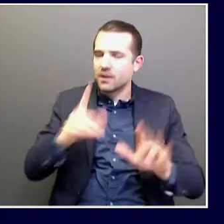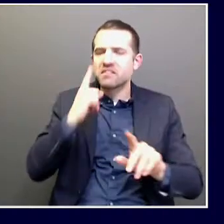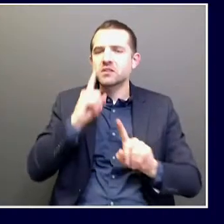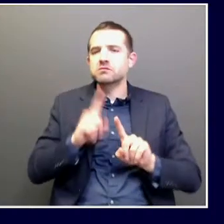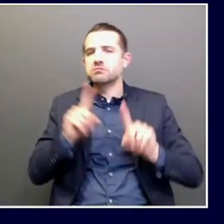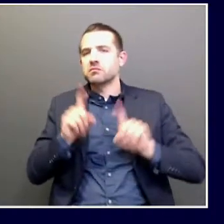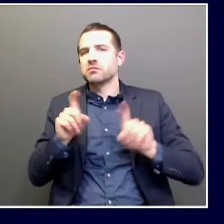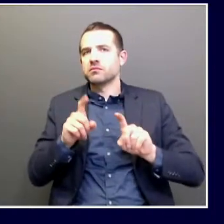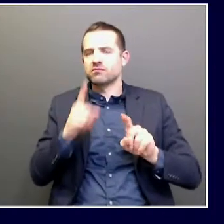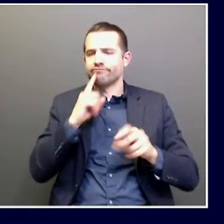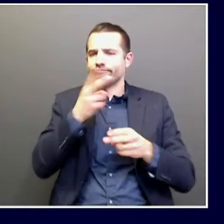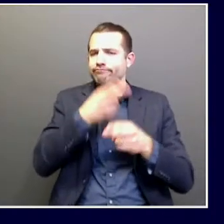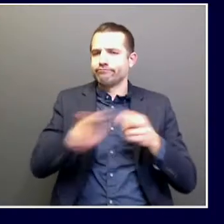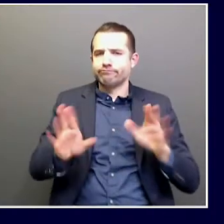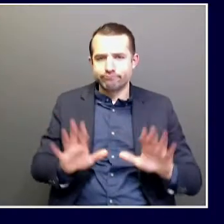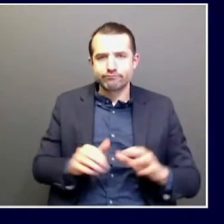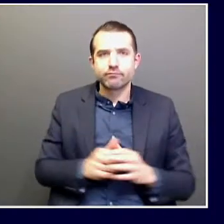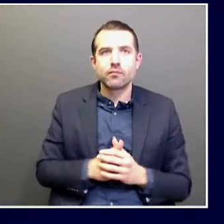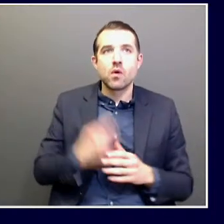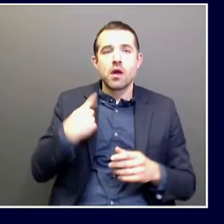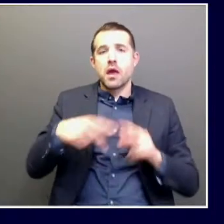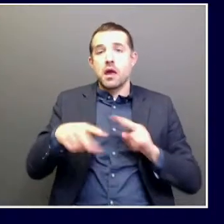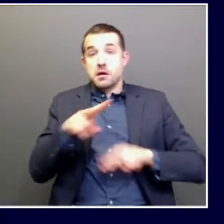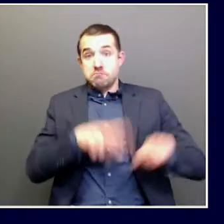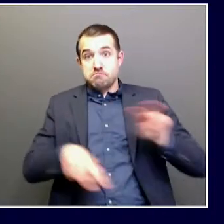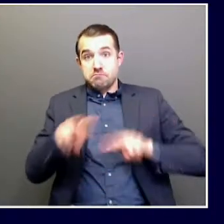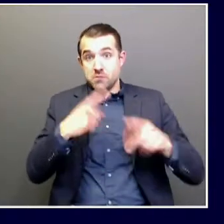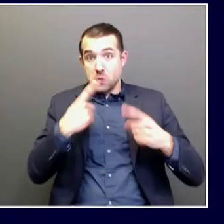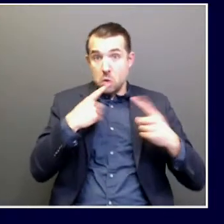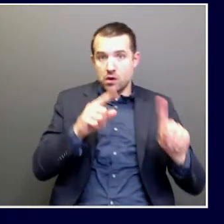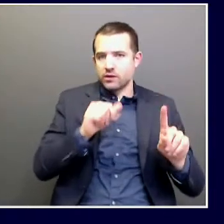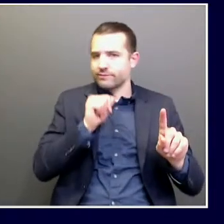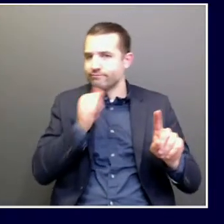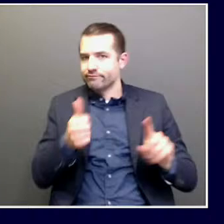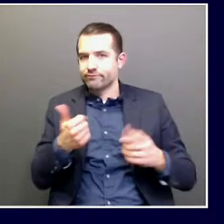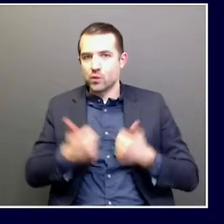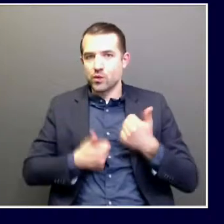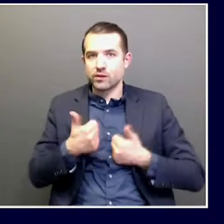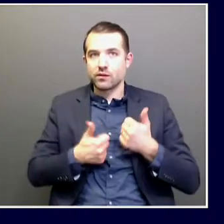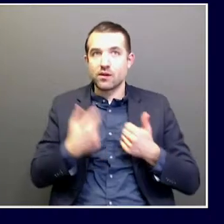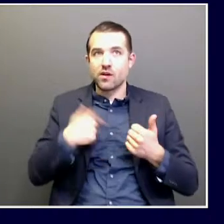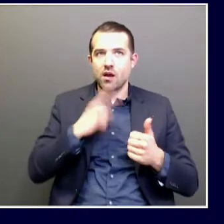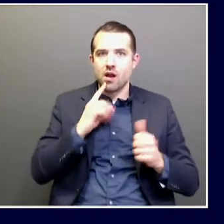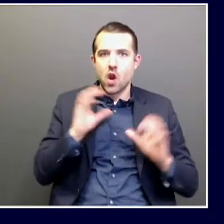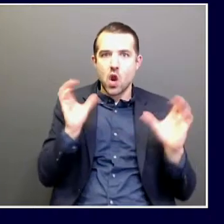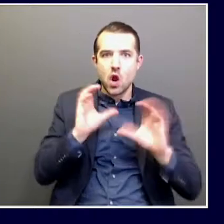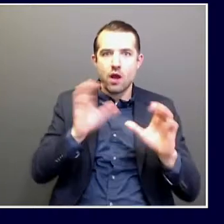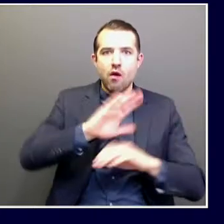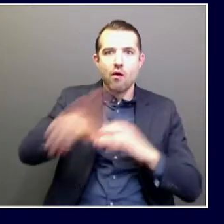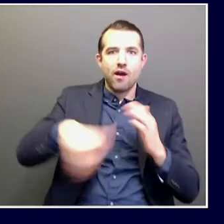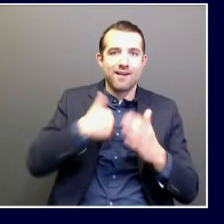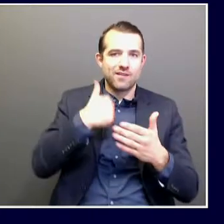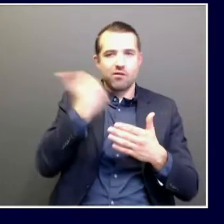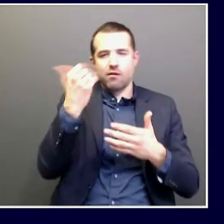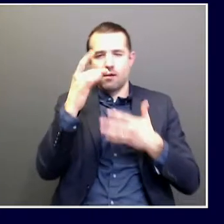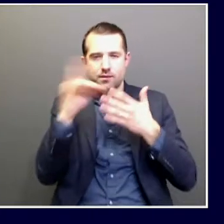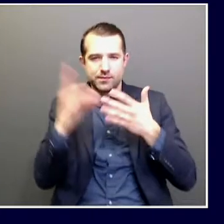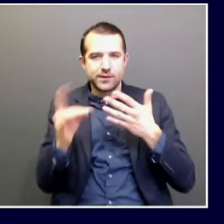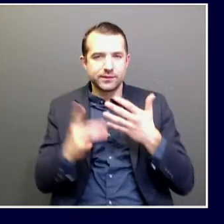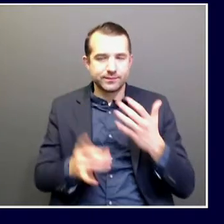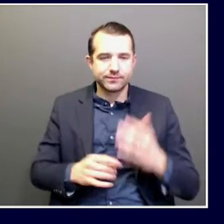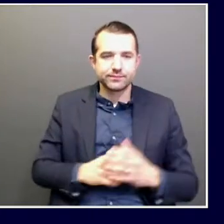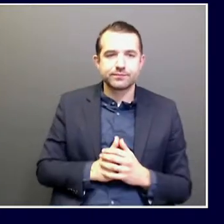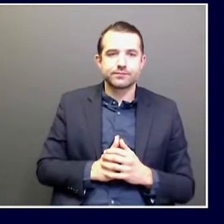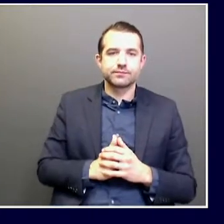exploring all options at the governor's directive. And Dr. Shah, this one's for you, and Commissioner, you can obviously weigh in if